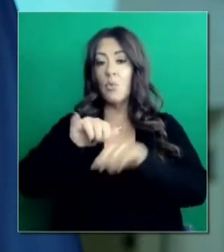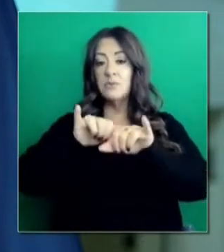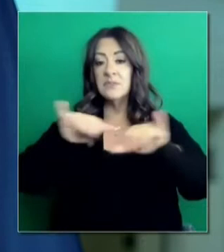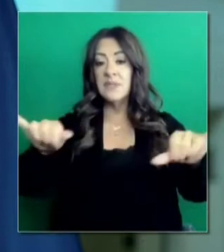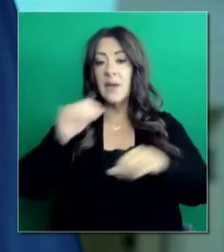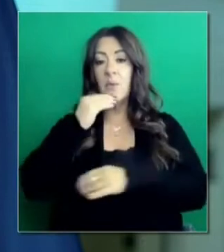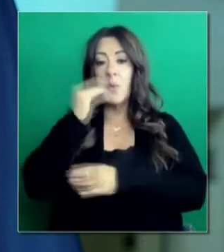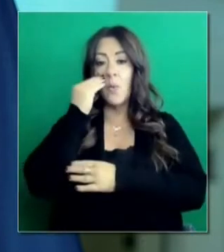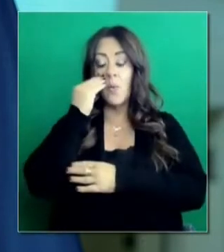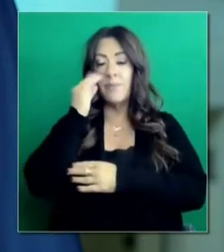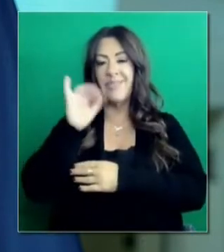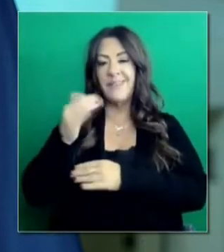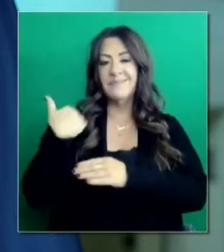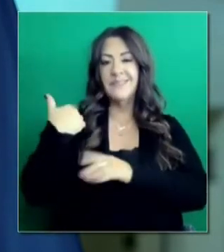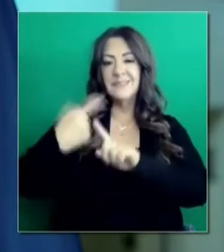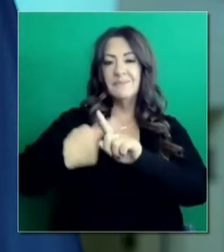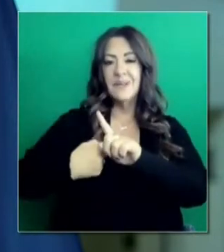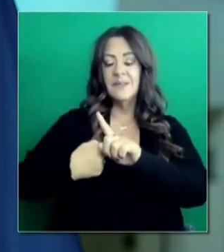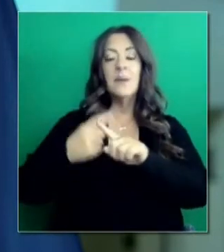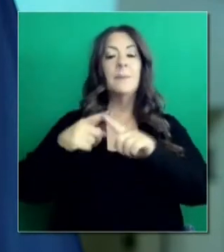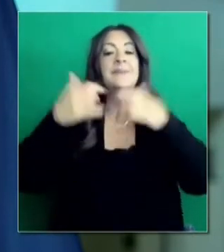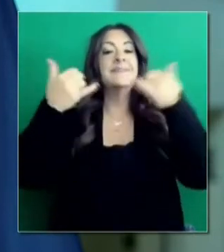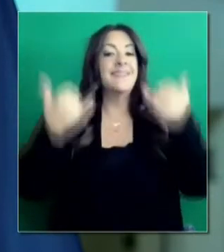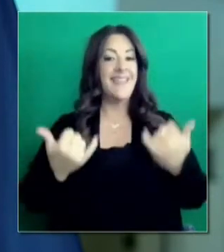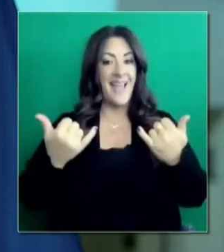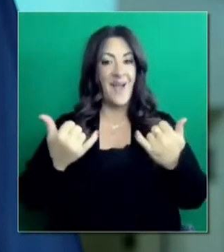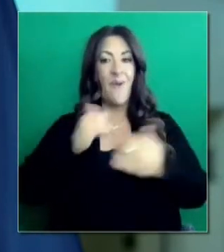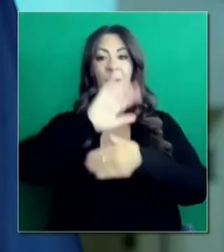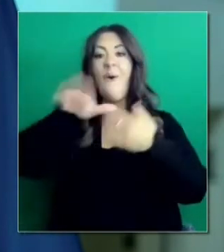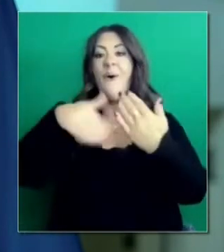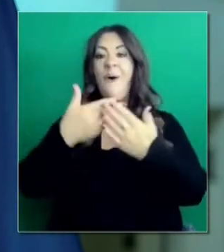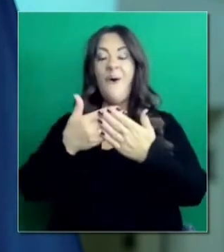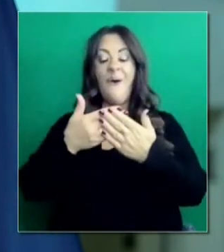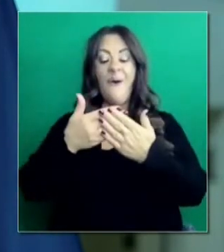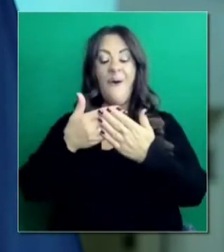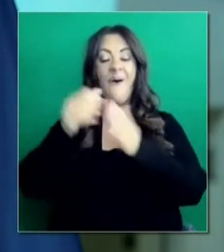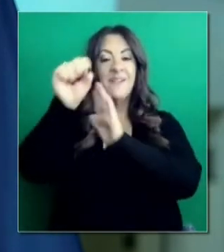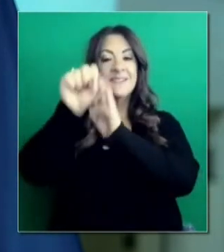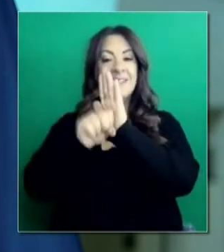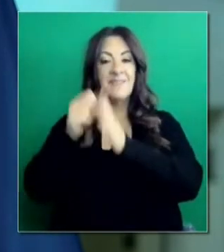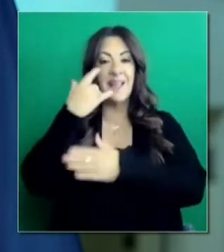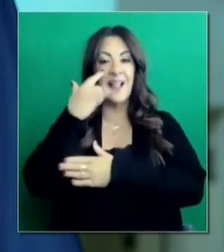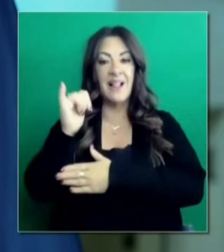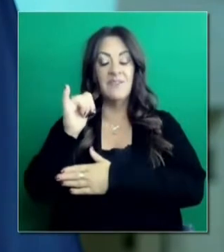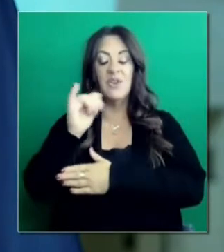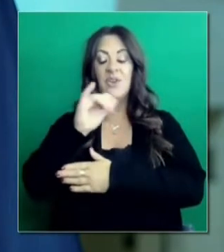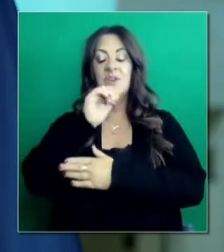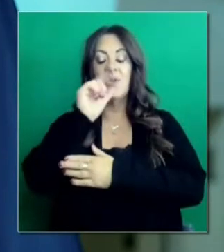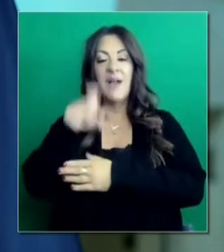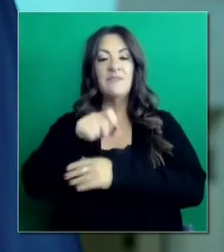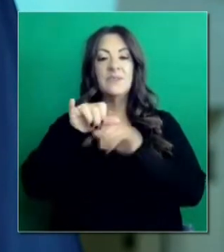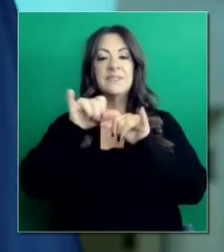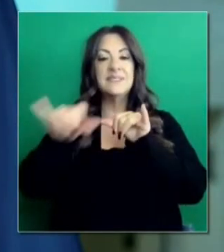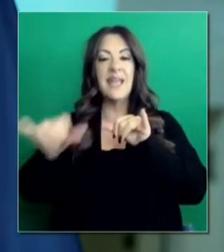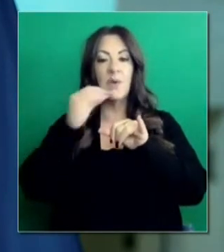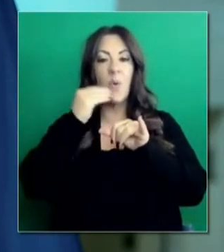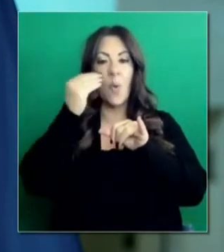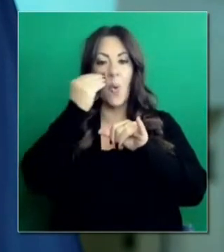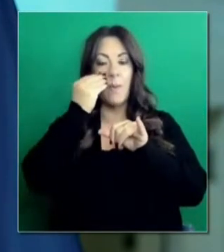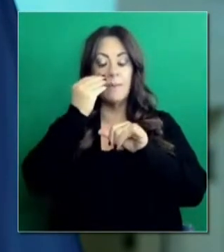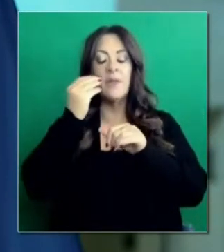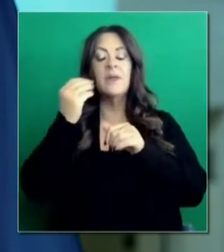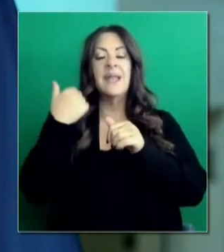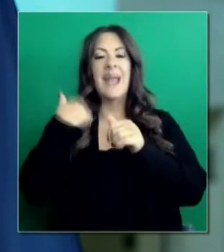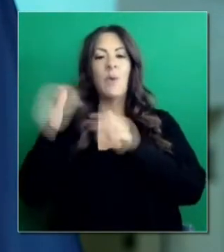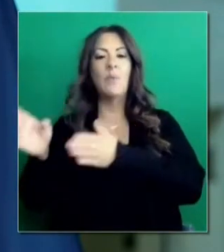last month. All regions effective immediately are no longer in the stay-at-home order and will move back into the